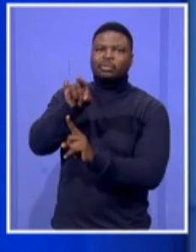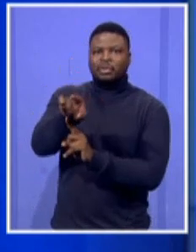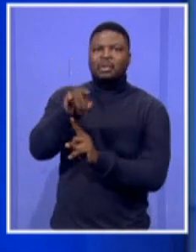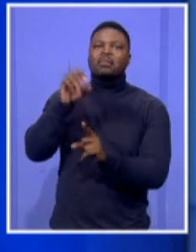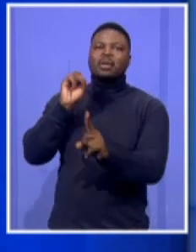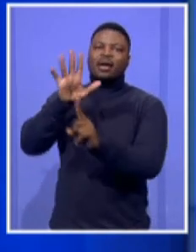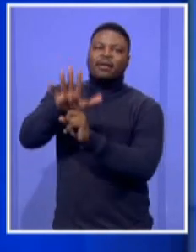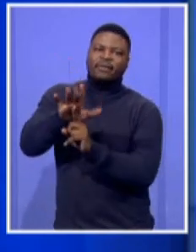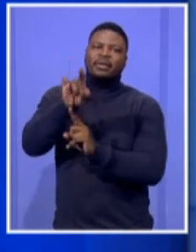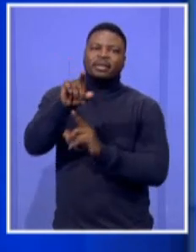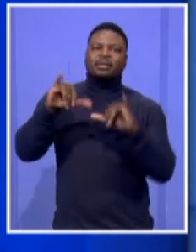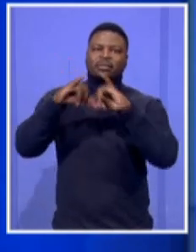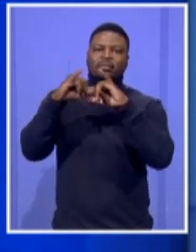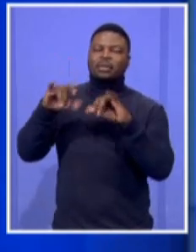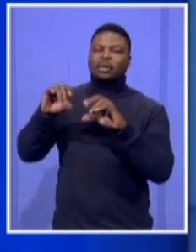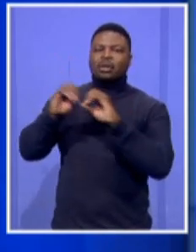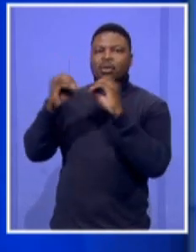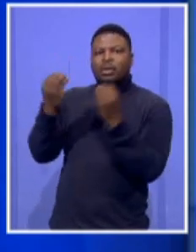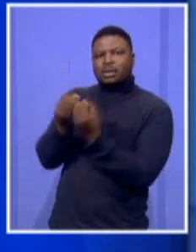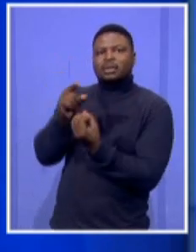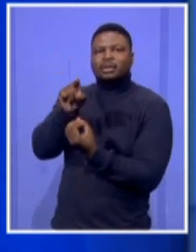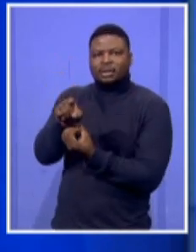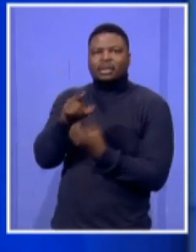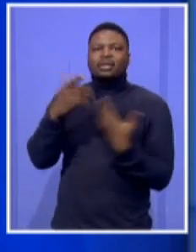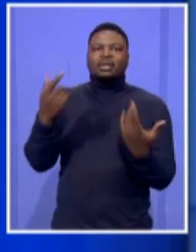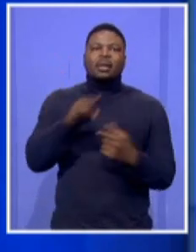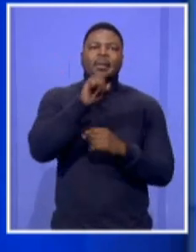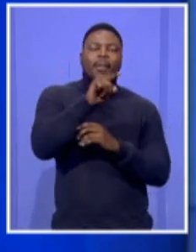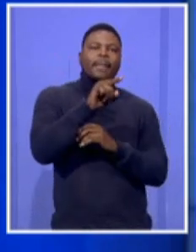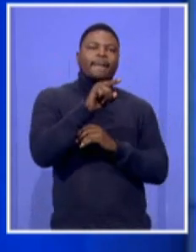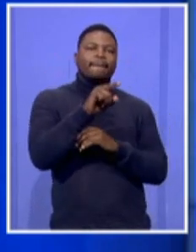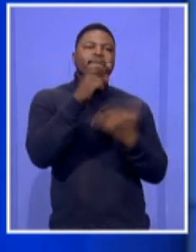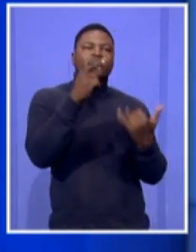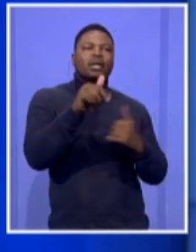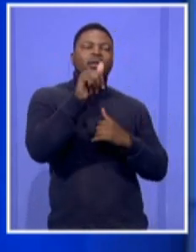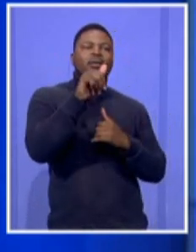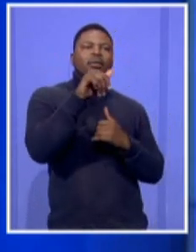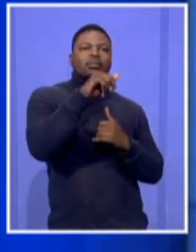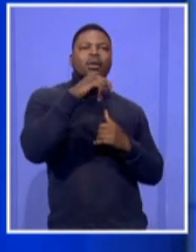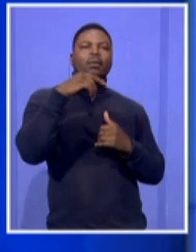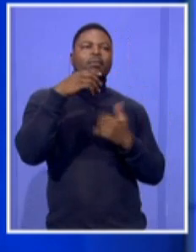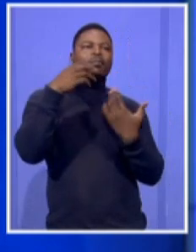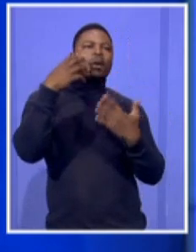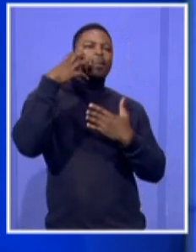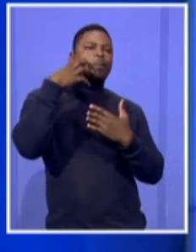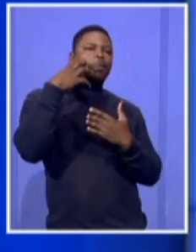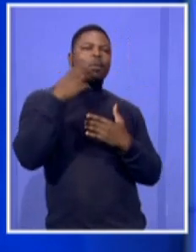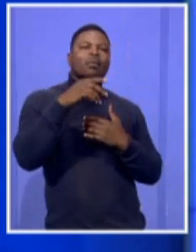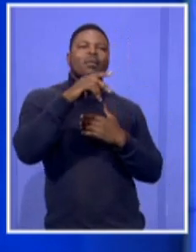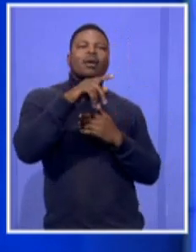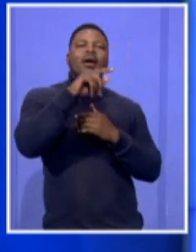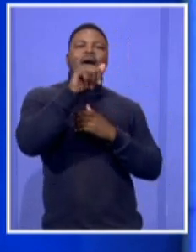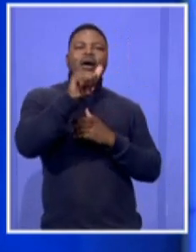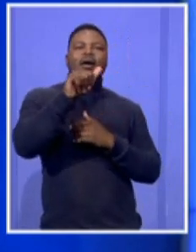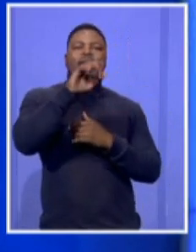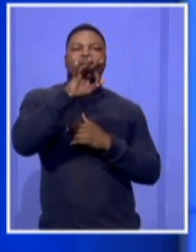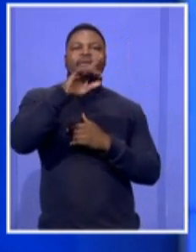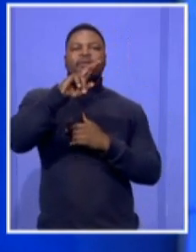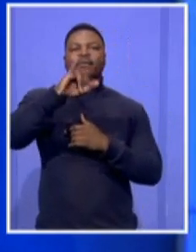group AfriForum gave Gauteng Education MEC Lesufi a deadline to apologise or face a 500,000 rand